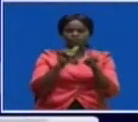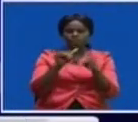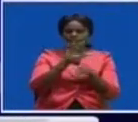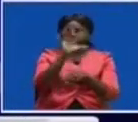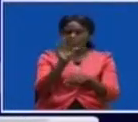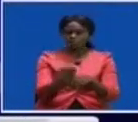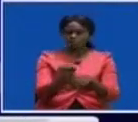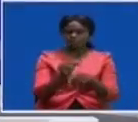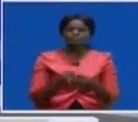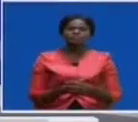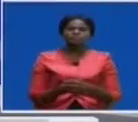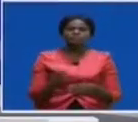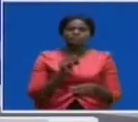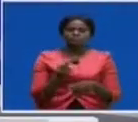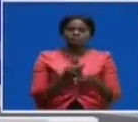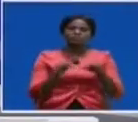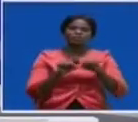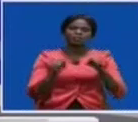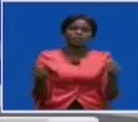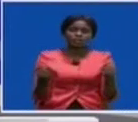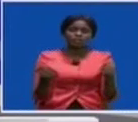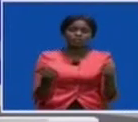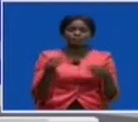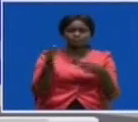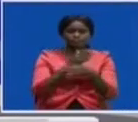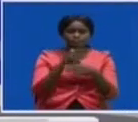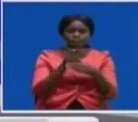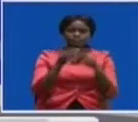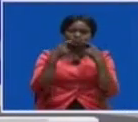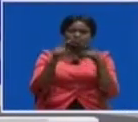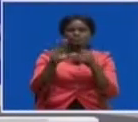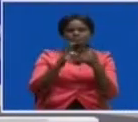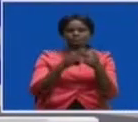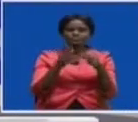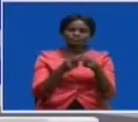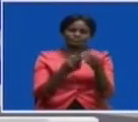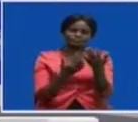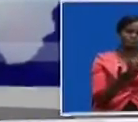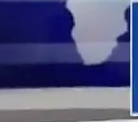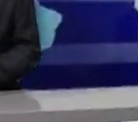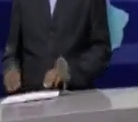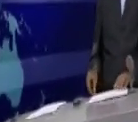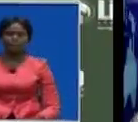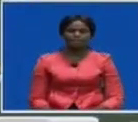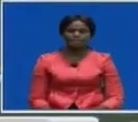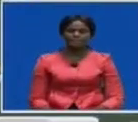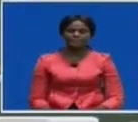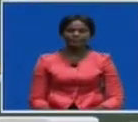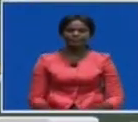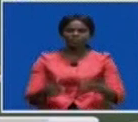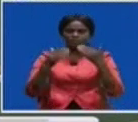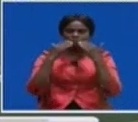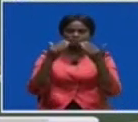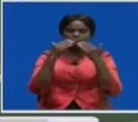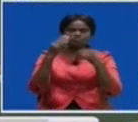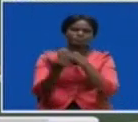continent. We take another break. Business News is next. Stay tuned. Well, thanks